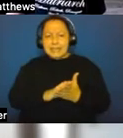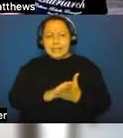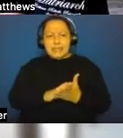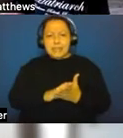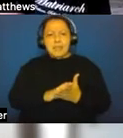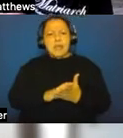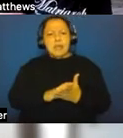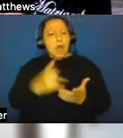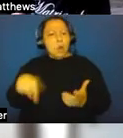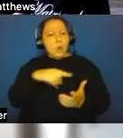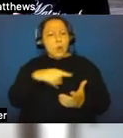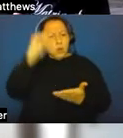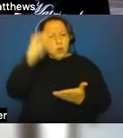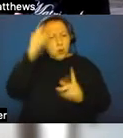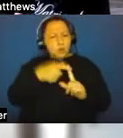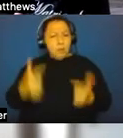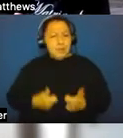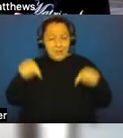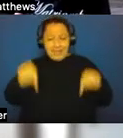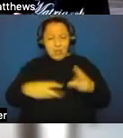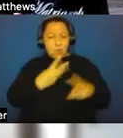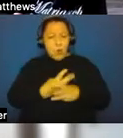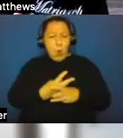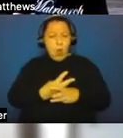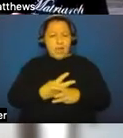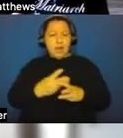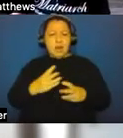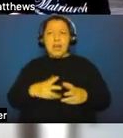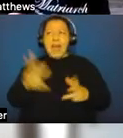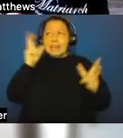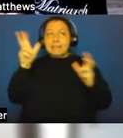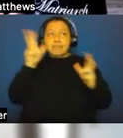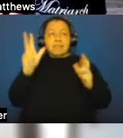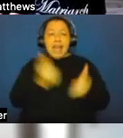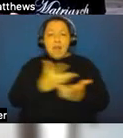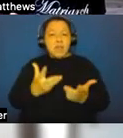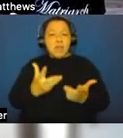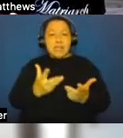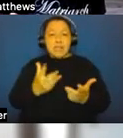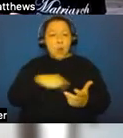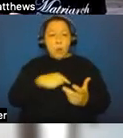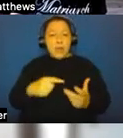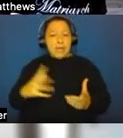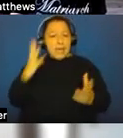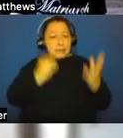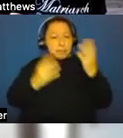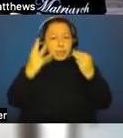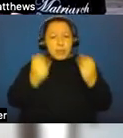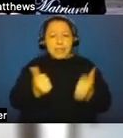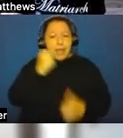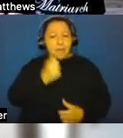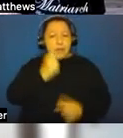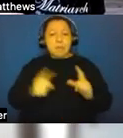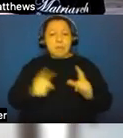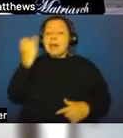and taking in all the stuff that we take in every single day, right? But if we are aware of them and we